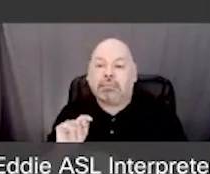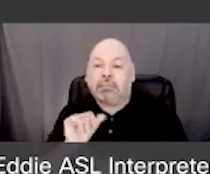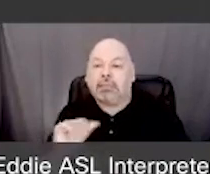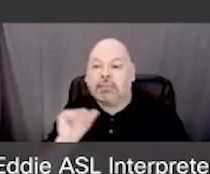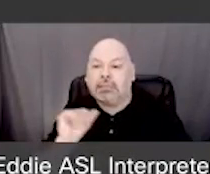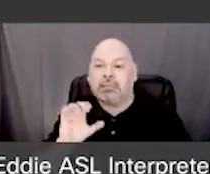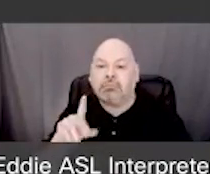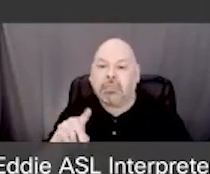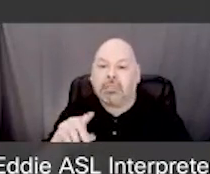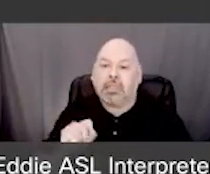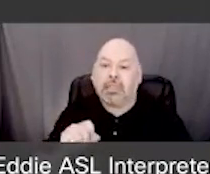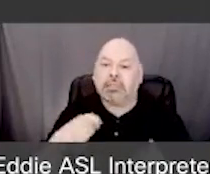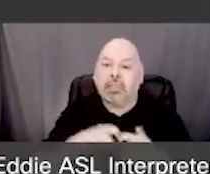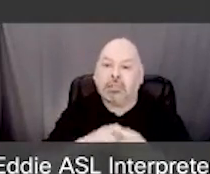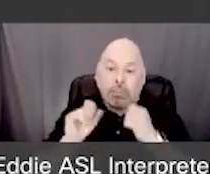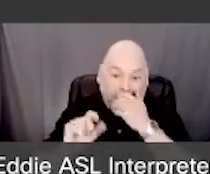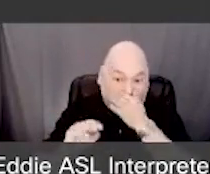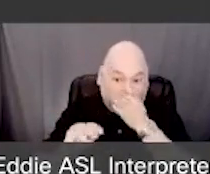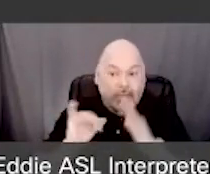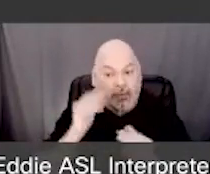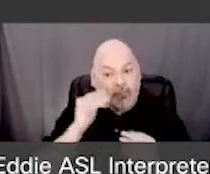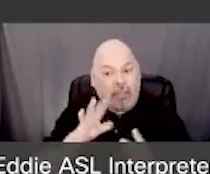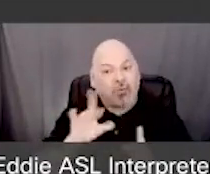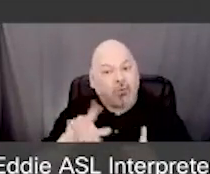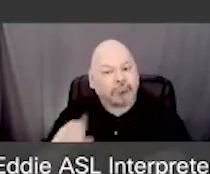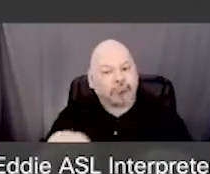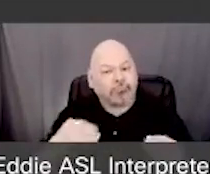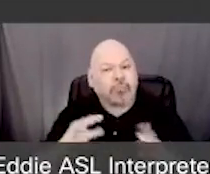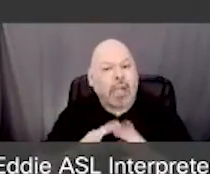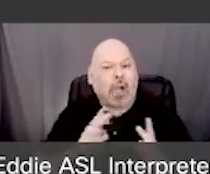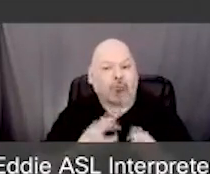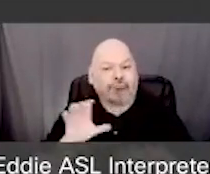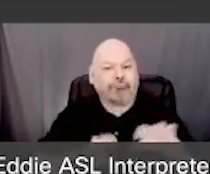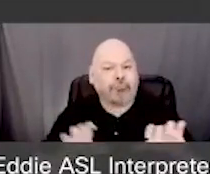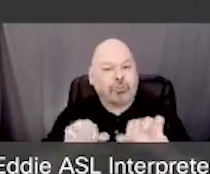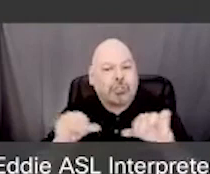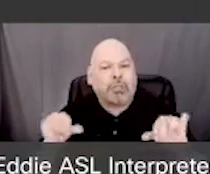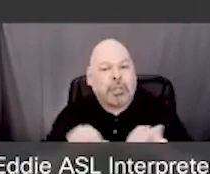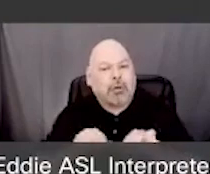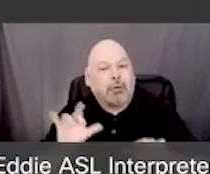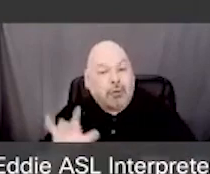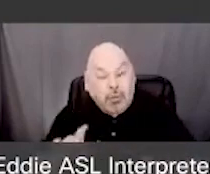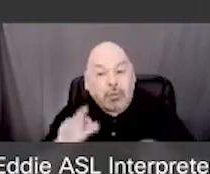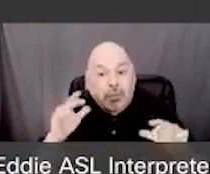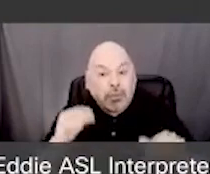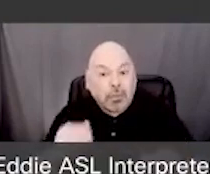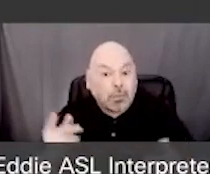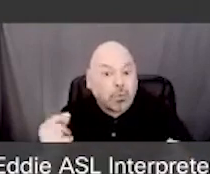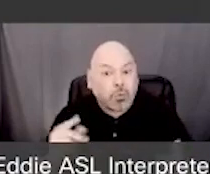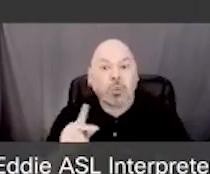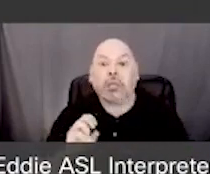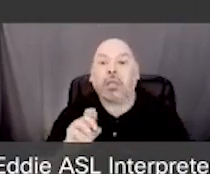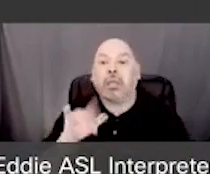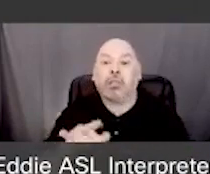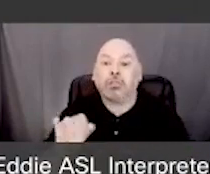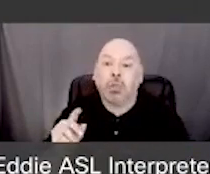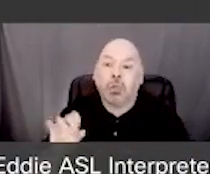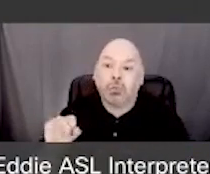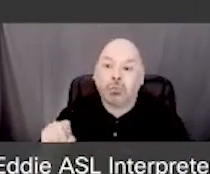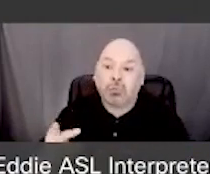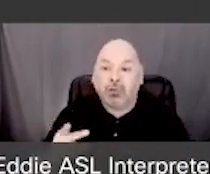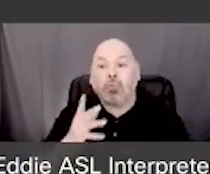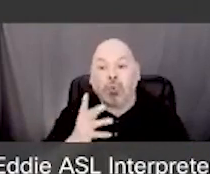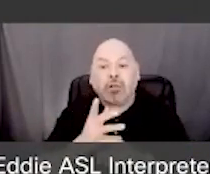supplierdevelopment@cpsenergy.com. And this information will also be provided in our chat area. So next we have Kelly Joseph, one of our